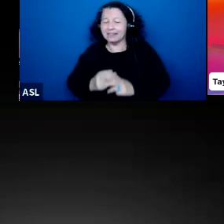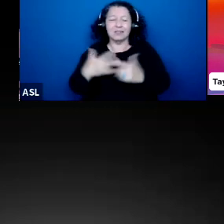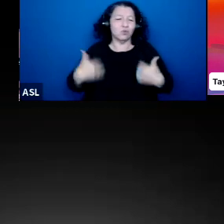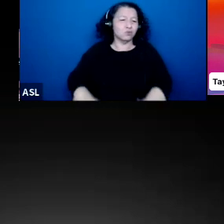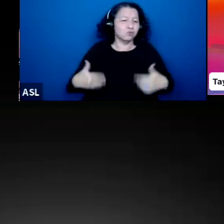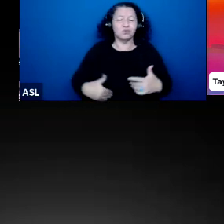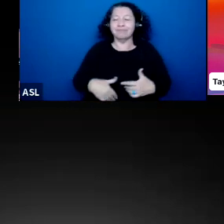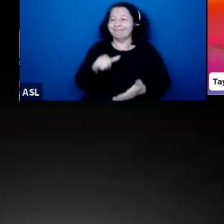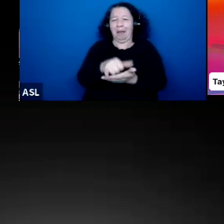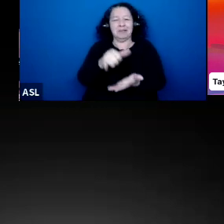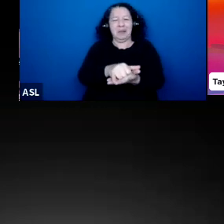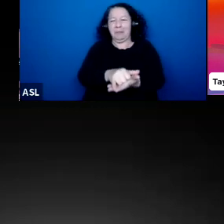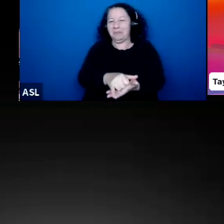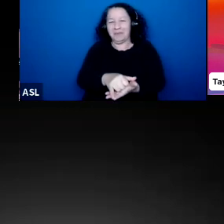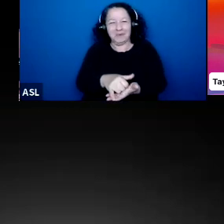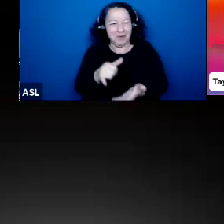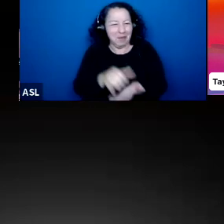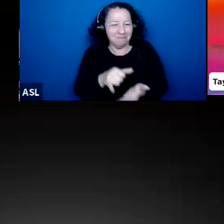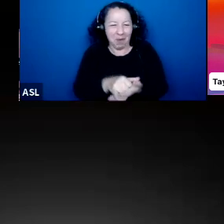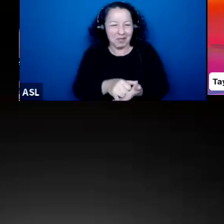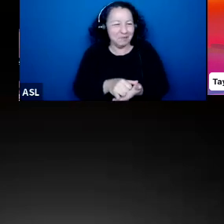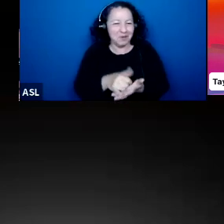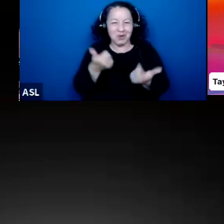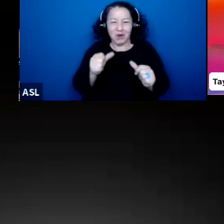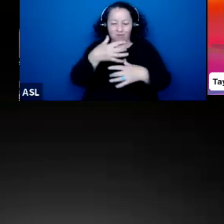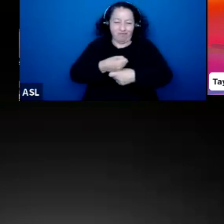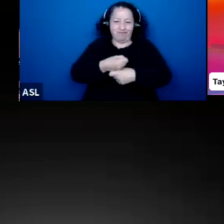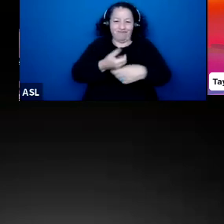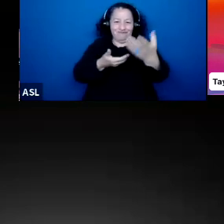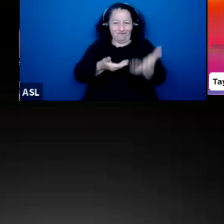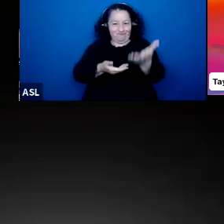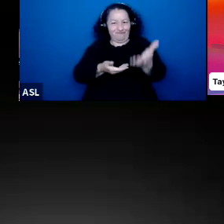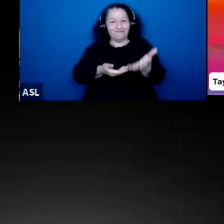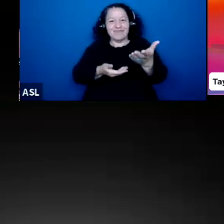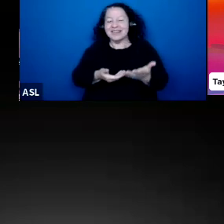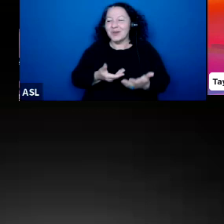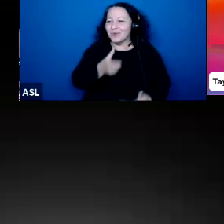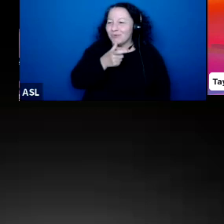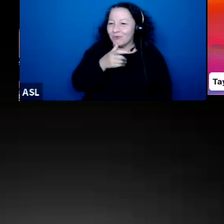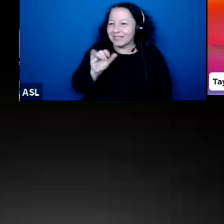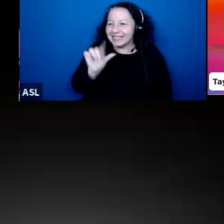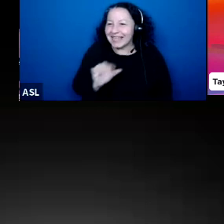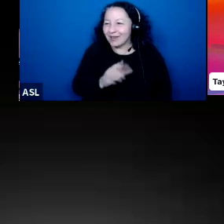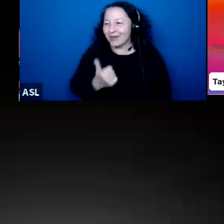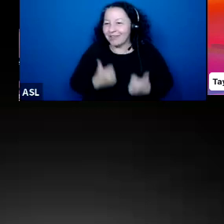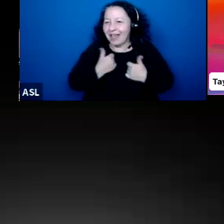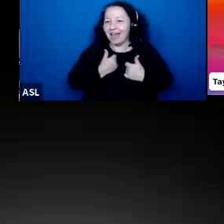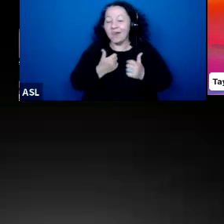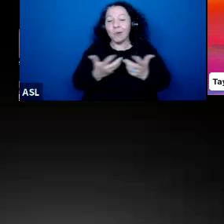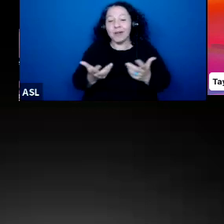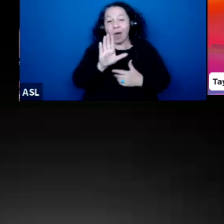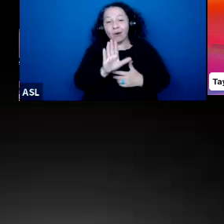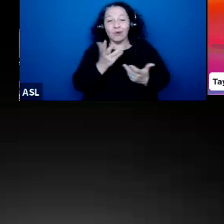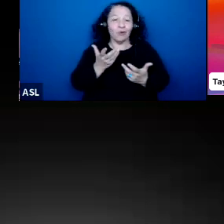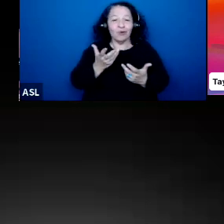many identities. It's literally impossible to try to sum up anything about her